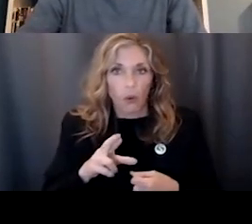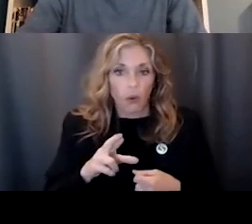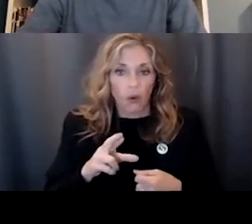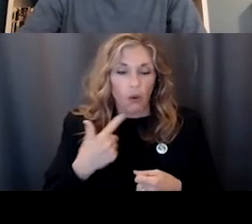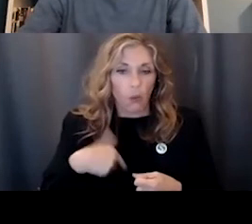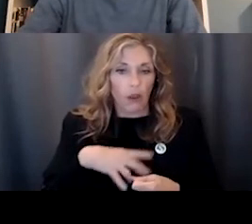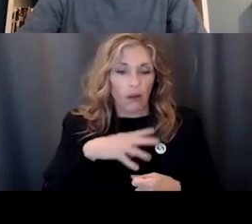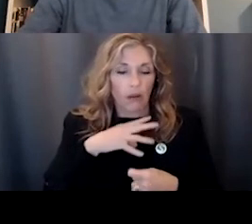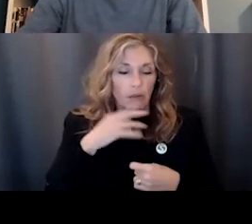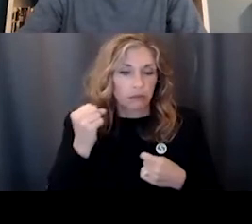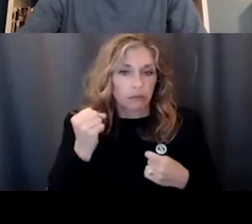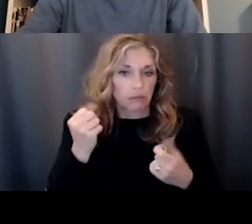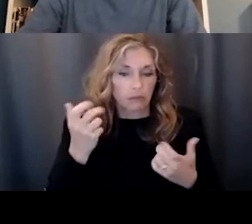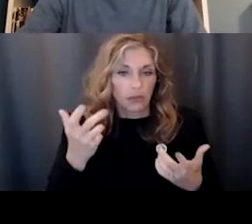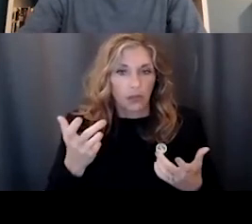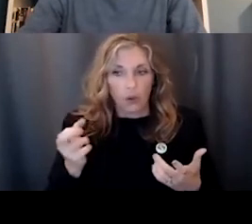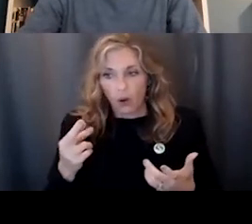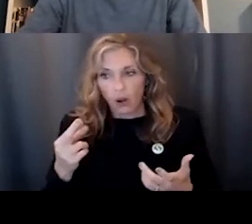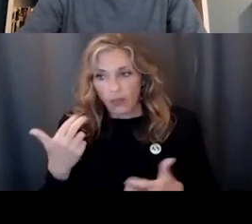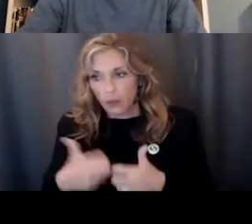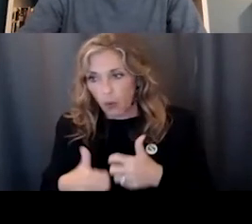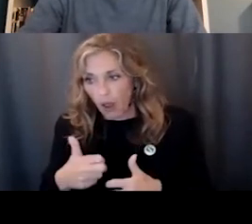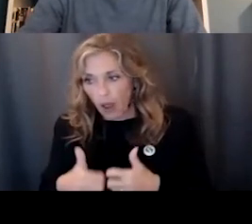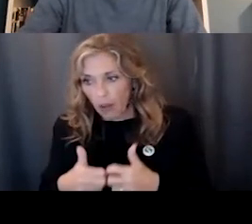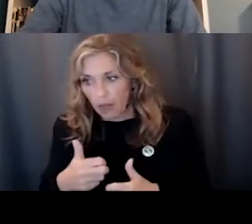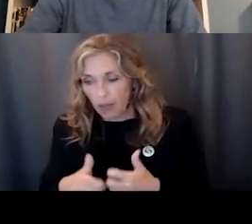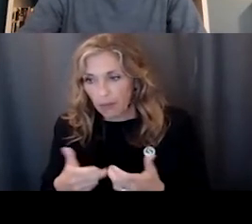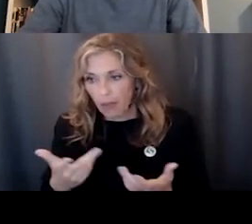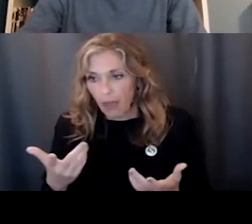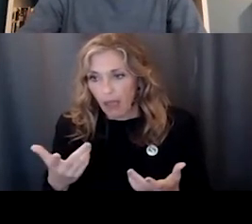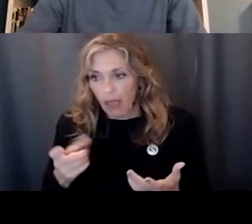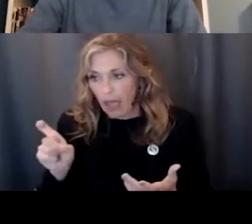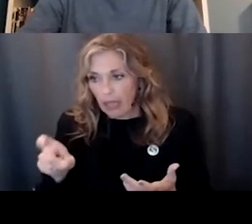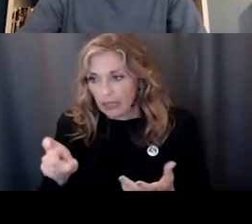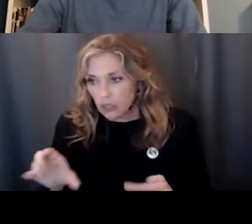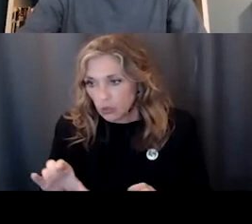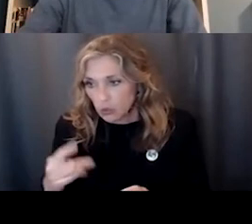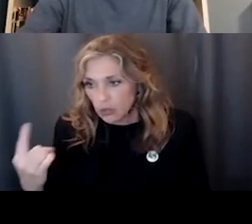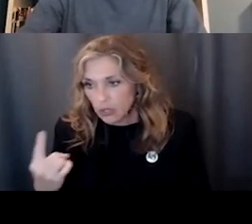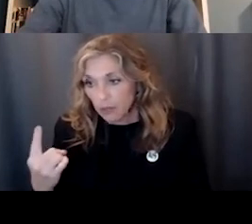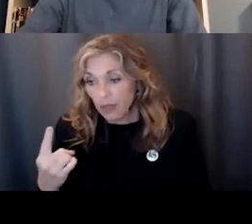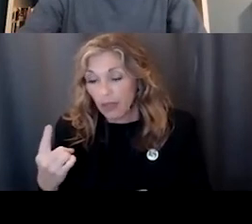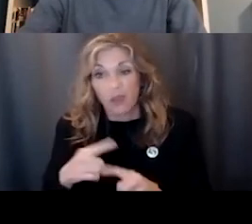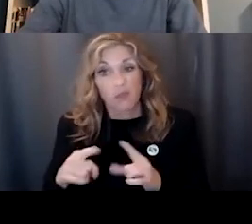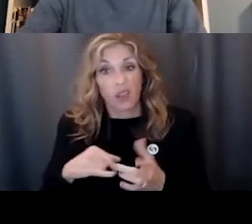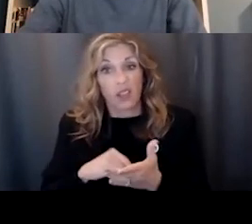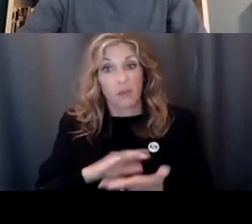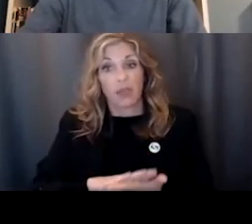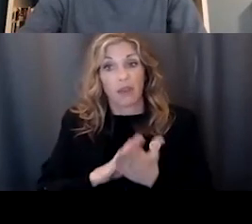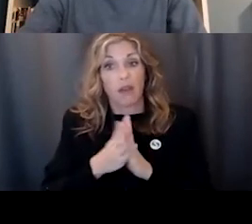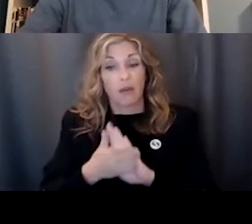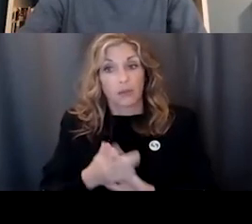or there's a problem and I'm upset, I need to do something to process it, that it becomes a truly embodied body